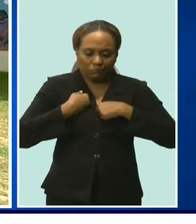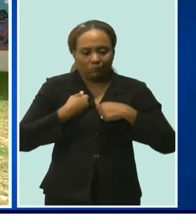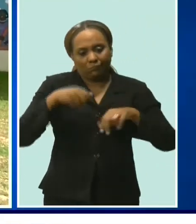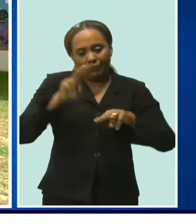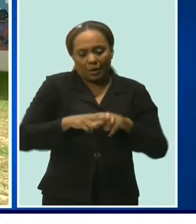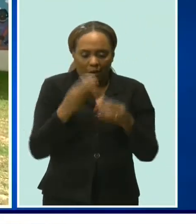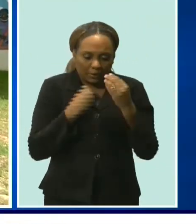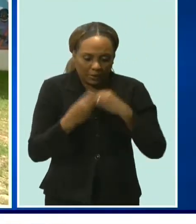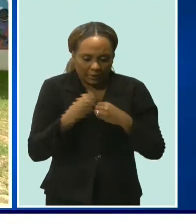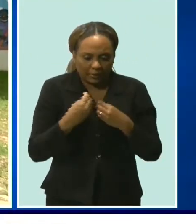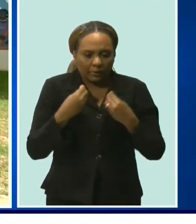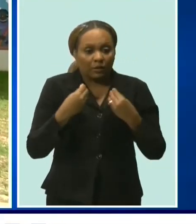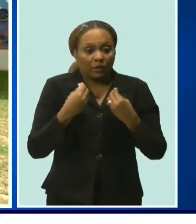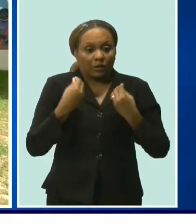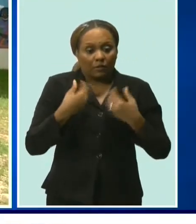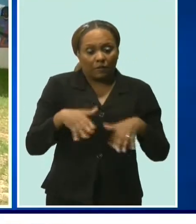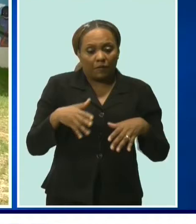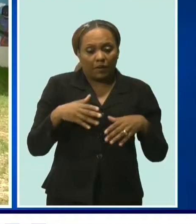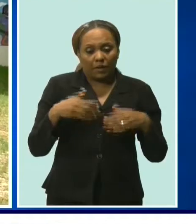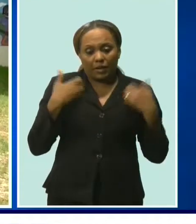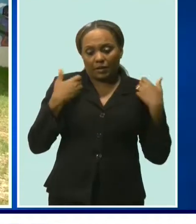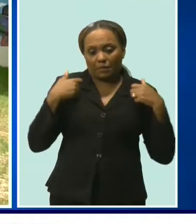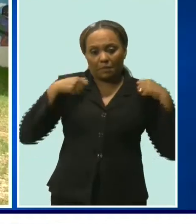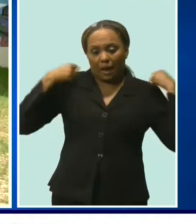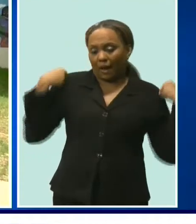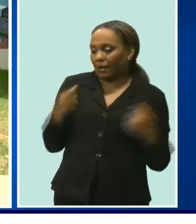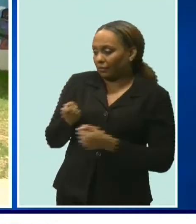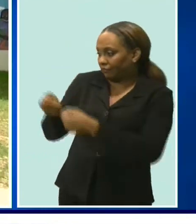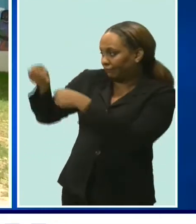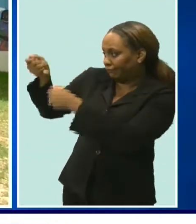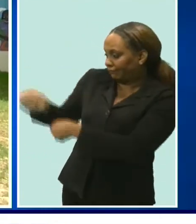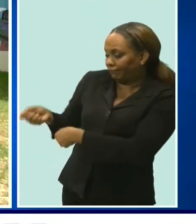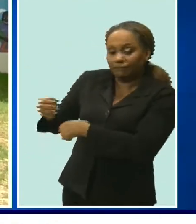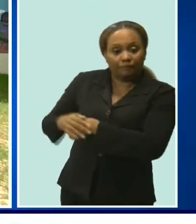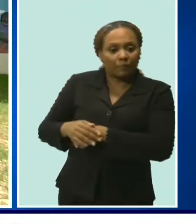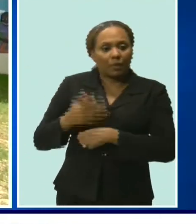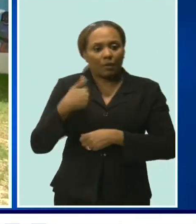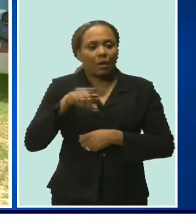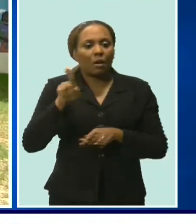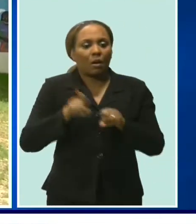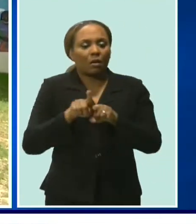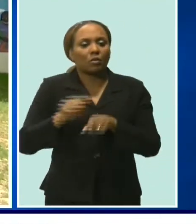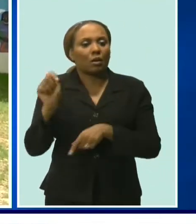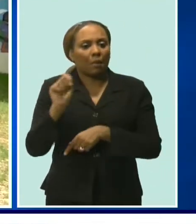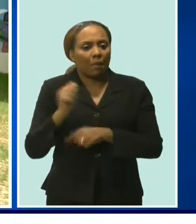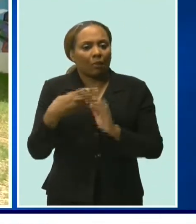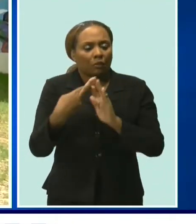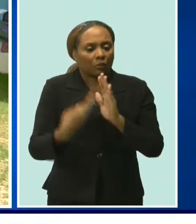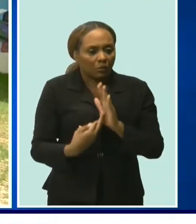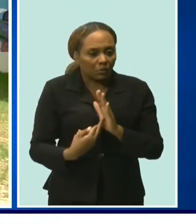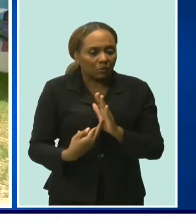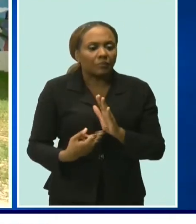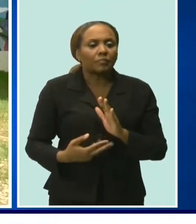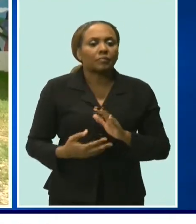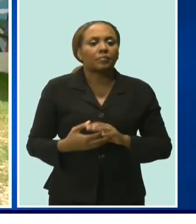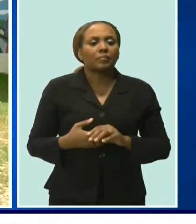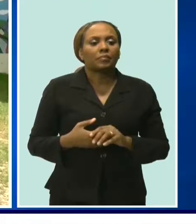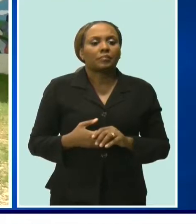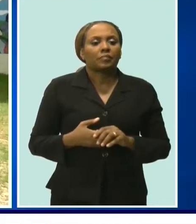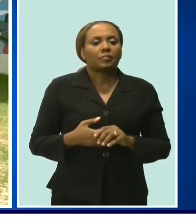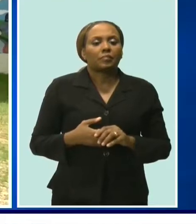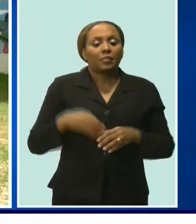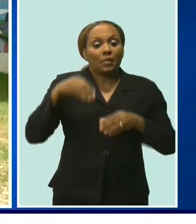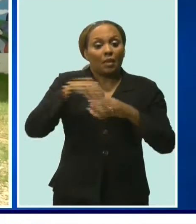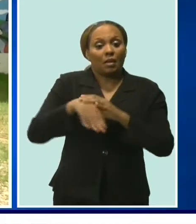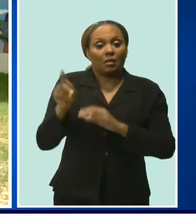there. We have provisions in place for the bathrooms as well. We're sticking to the protocol. It says no more than 3. There's sanitizing stations